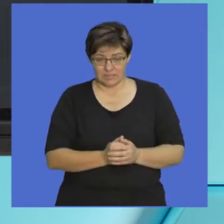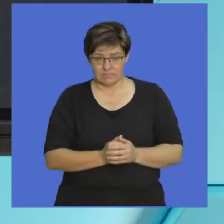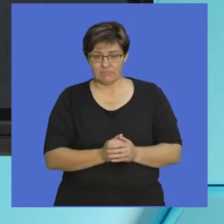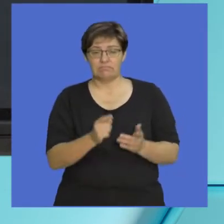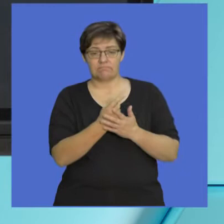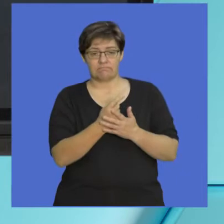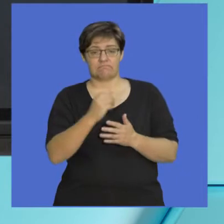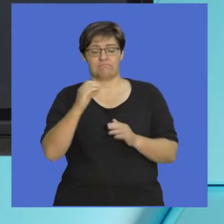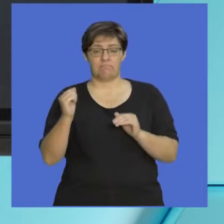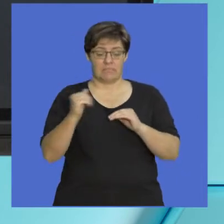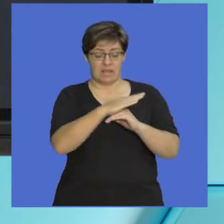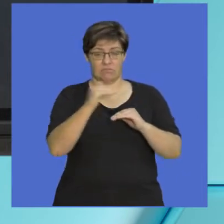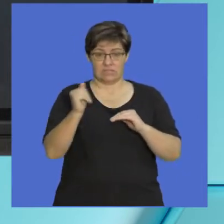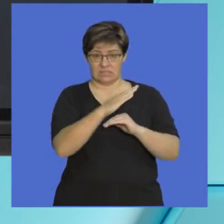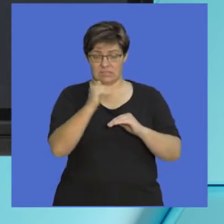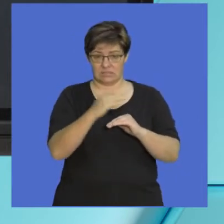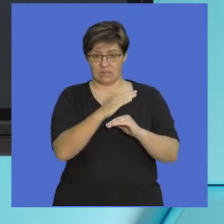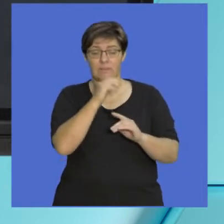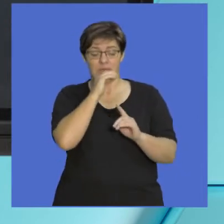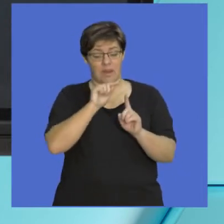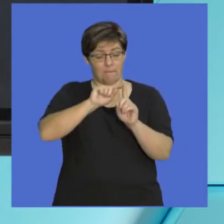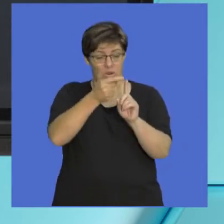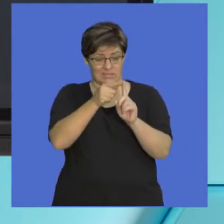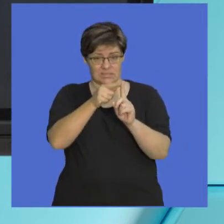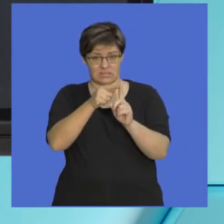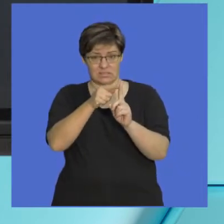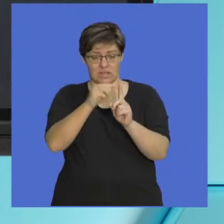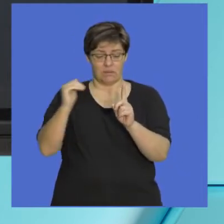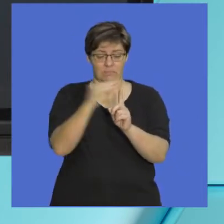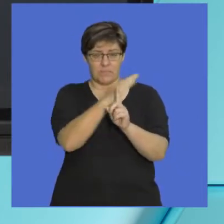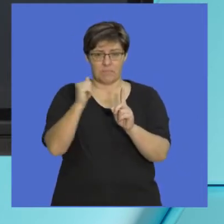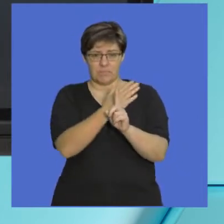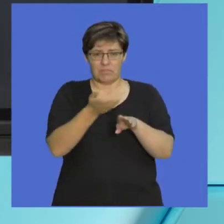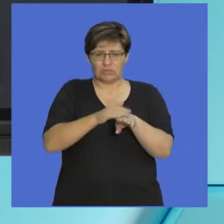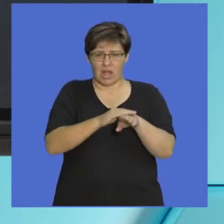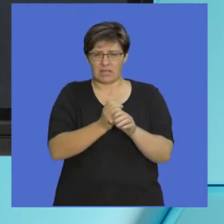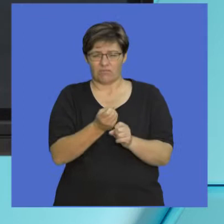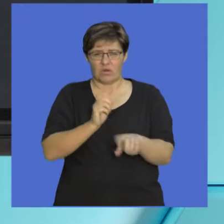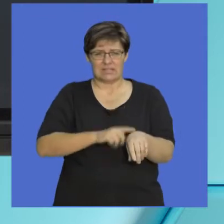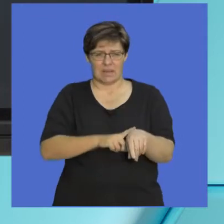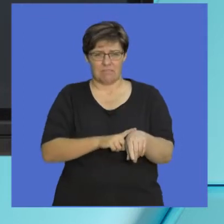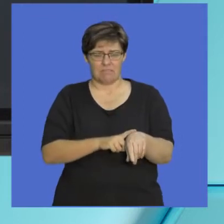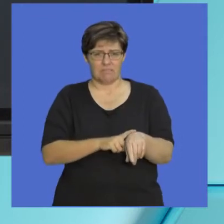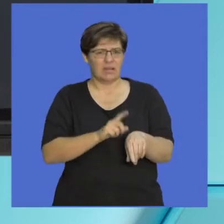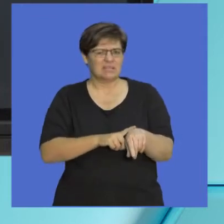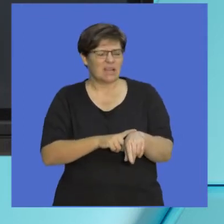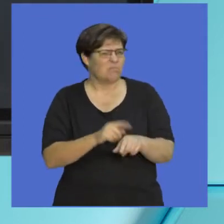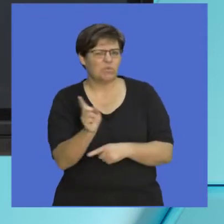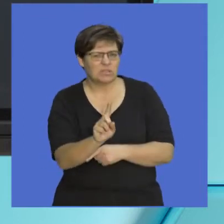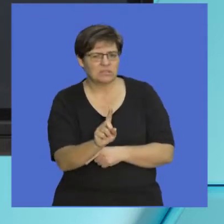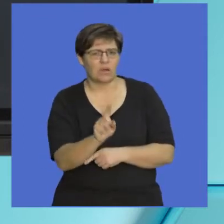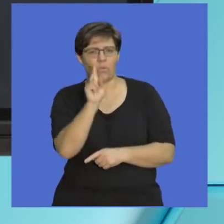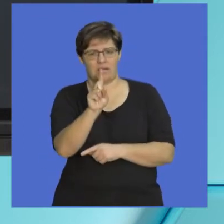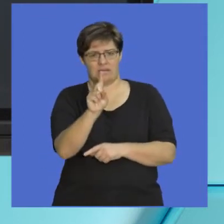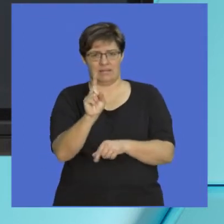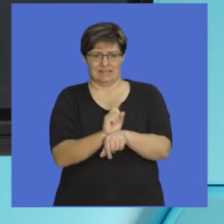That current has to do with how much charge passes through a point per unit time. And when we talk of a unit time, we're actually talking about